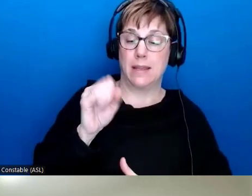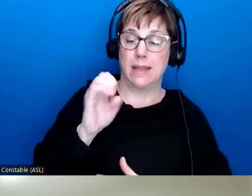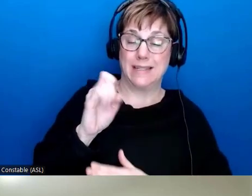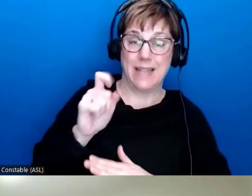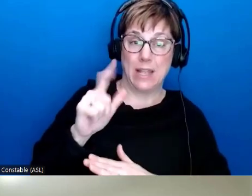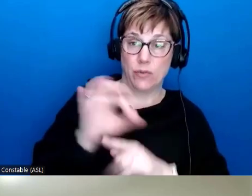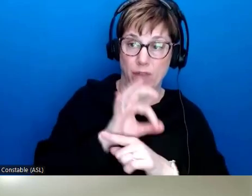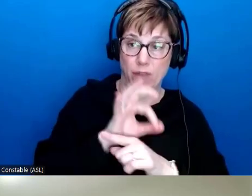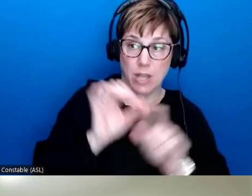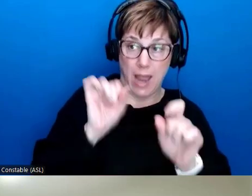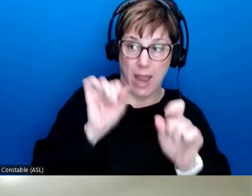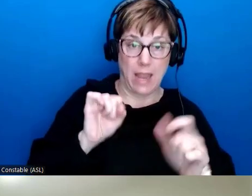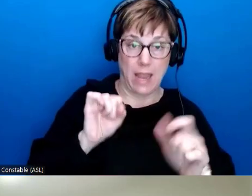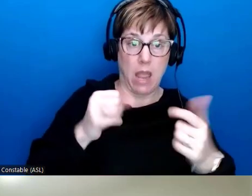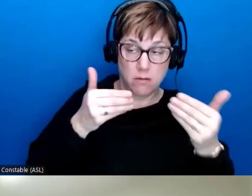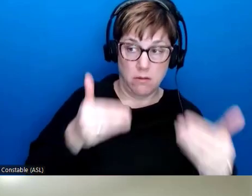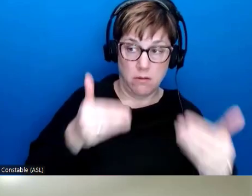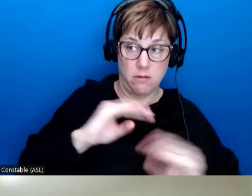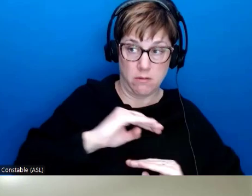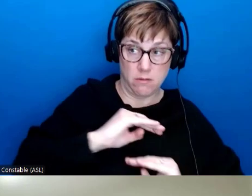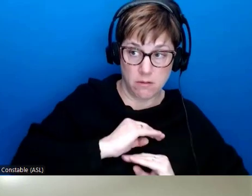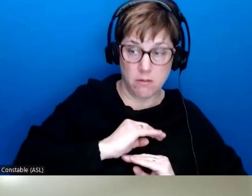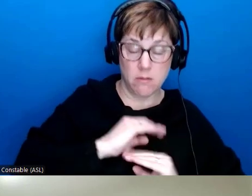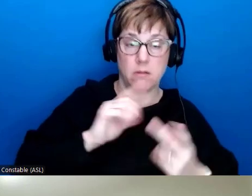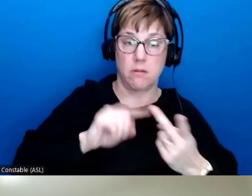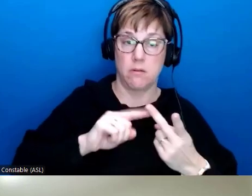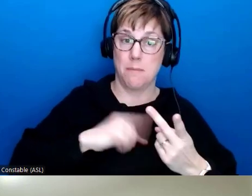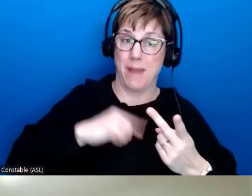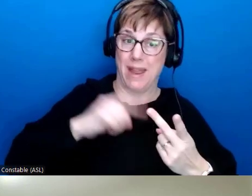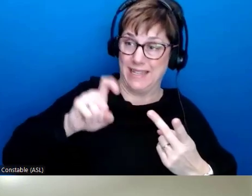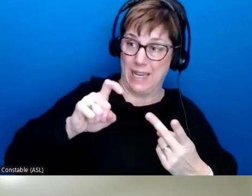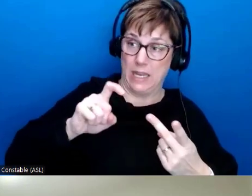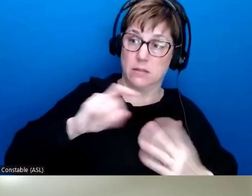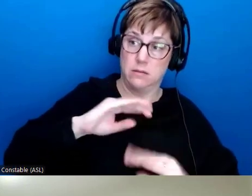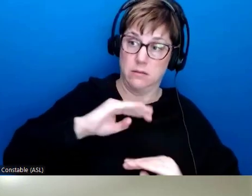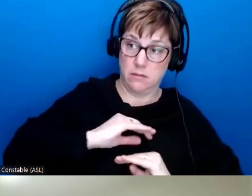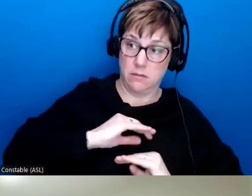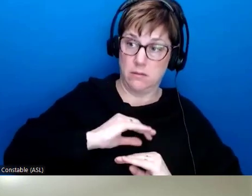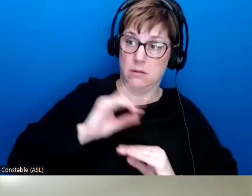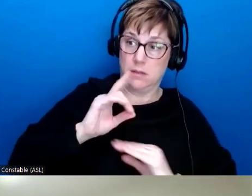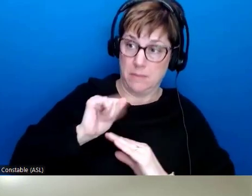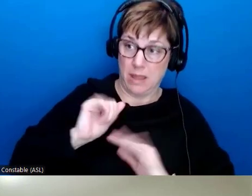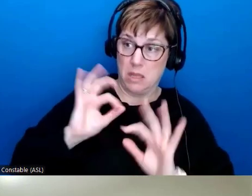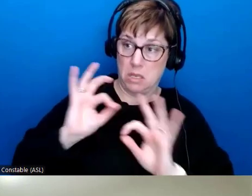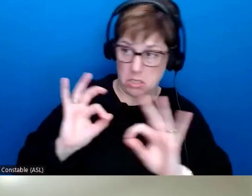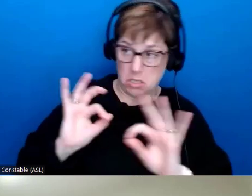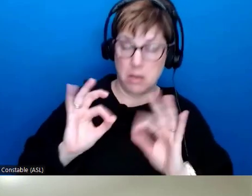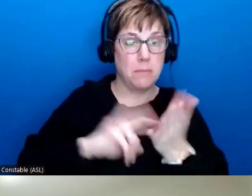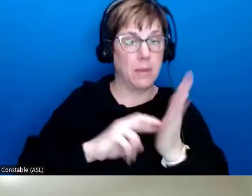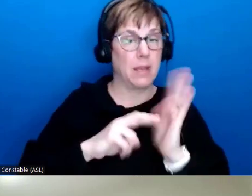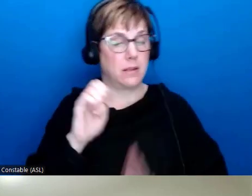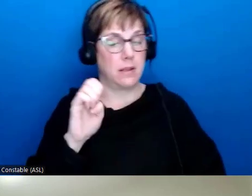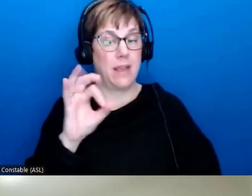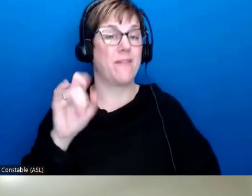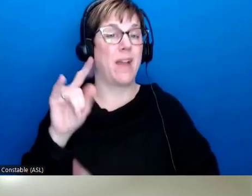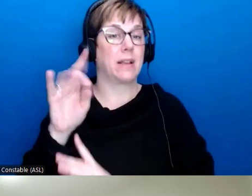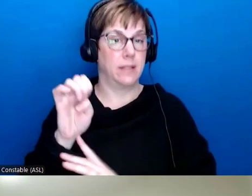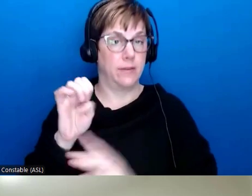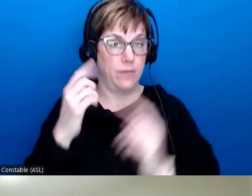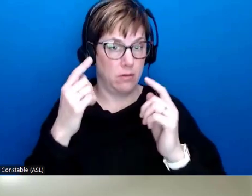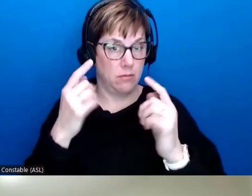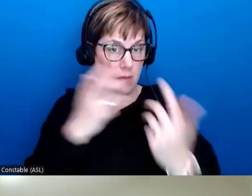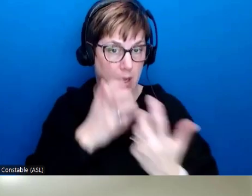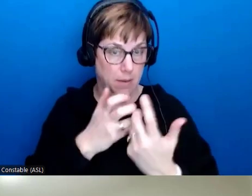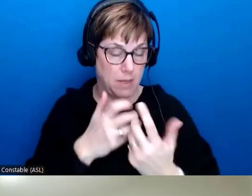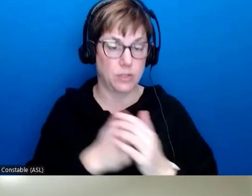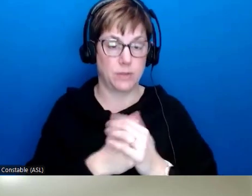addresses the needs of the employee's disability, then that would be an effective accommodation. Again, when we